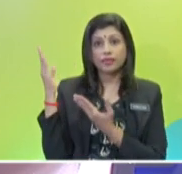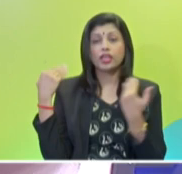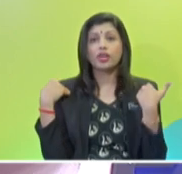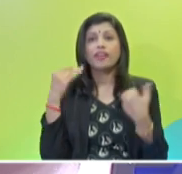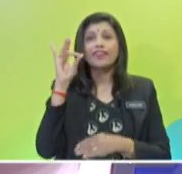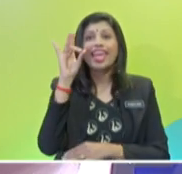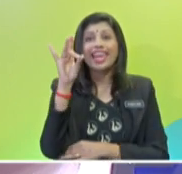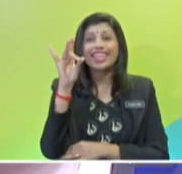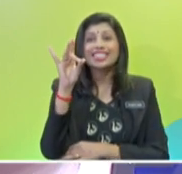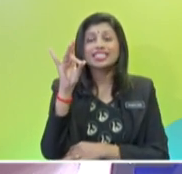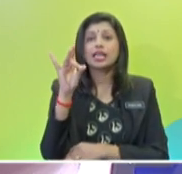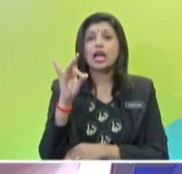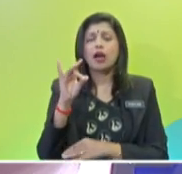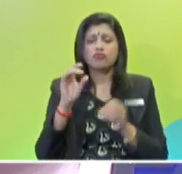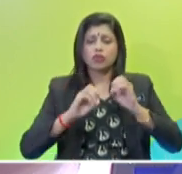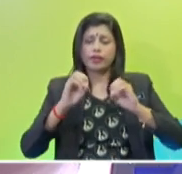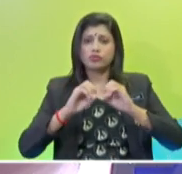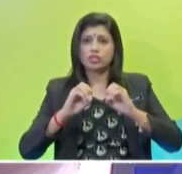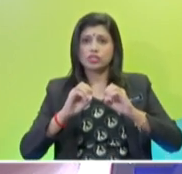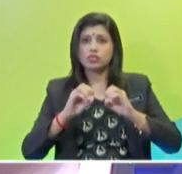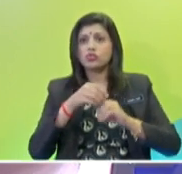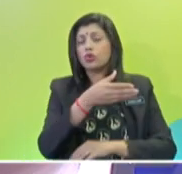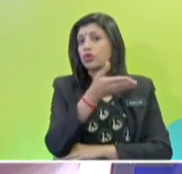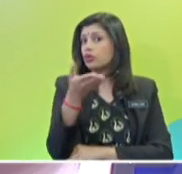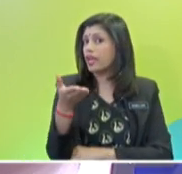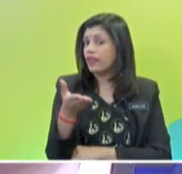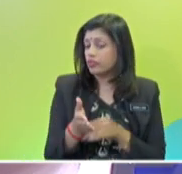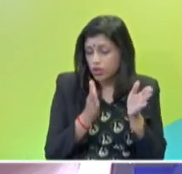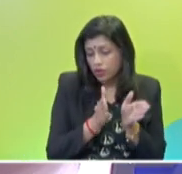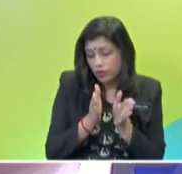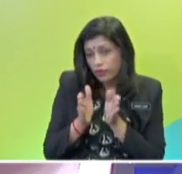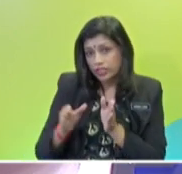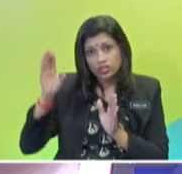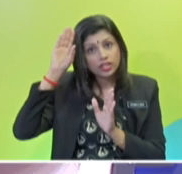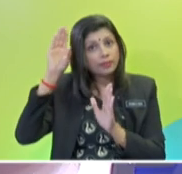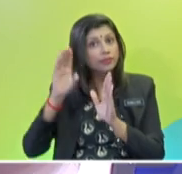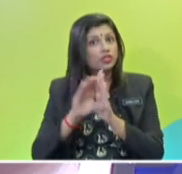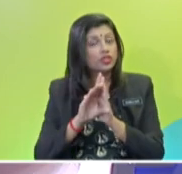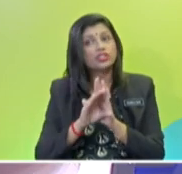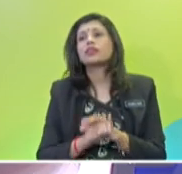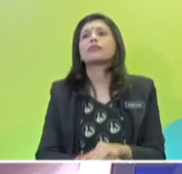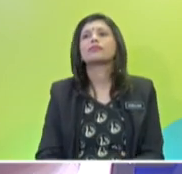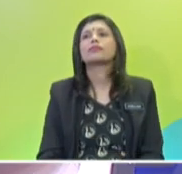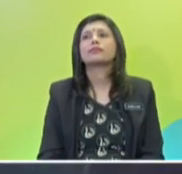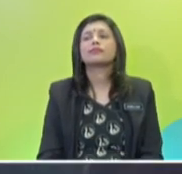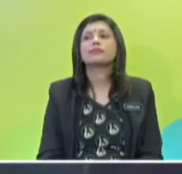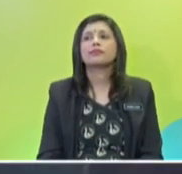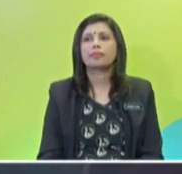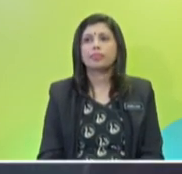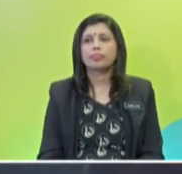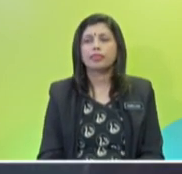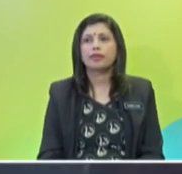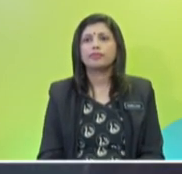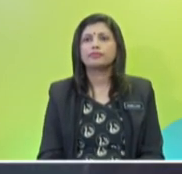pictures. All right. So for this activity, I will need to ask our pupils to take out the first worksheet that I have given to them